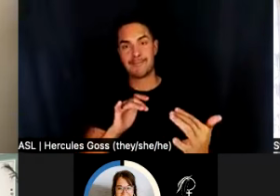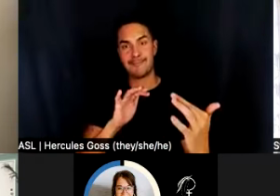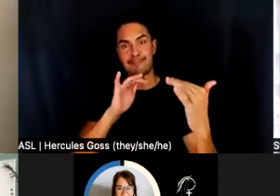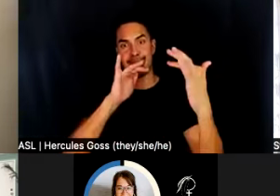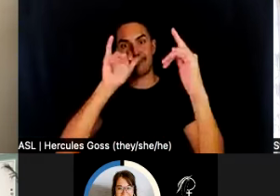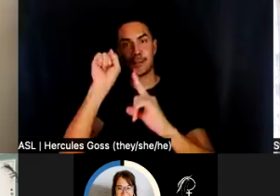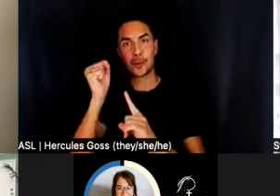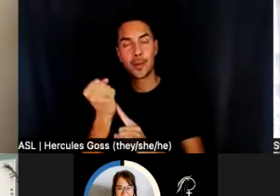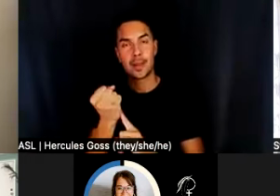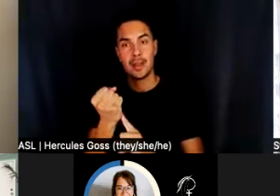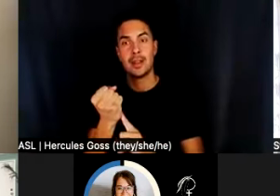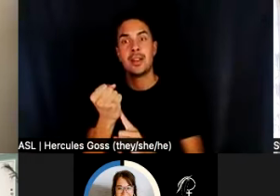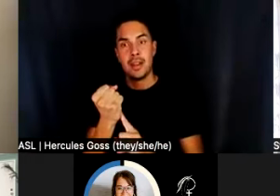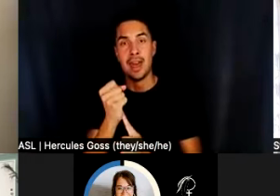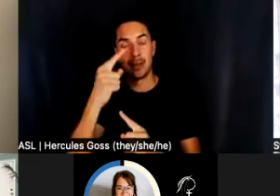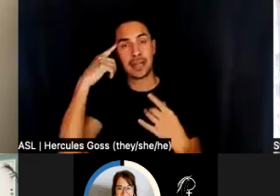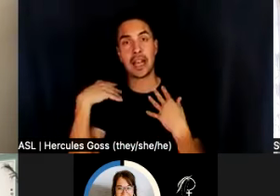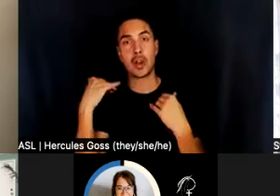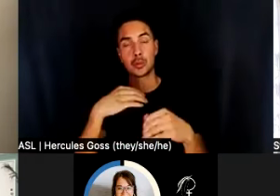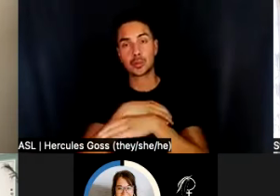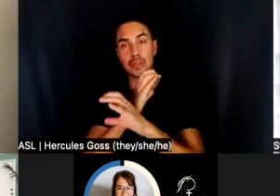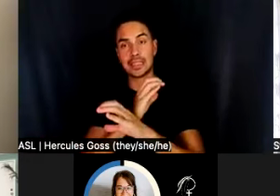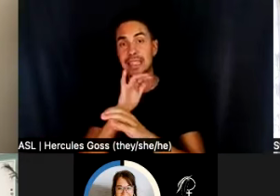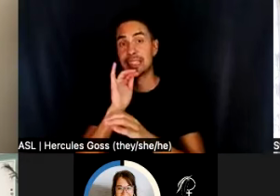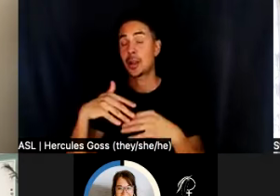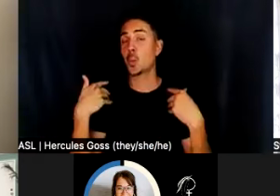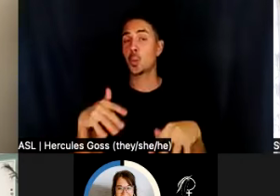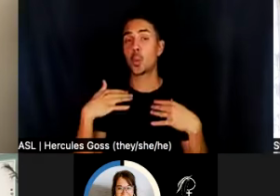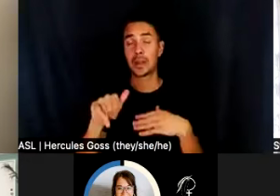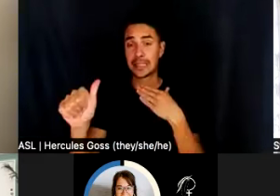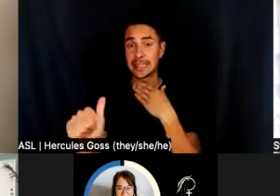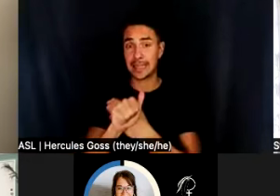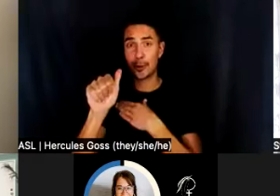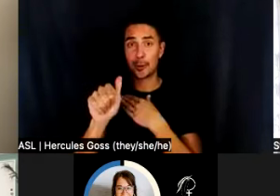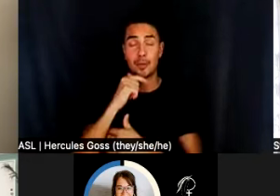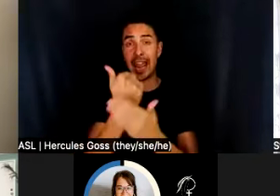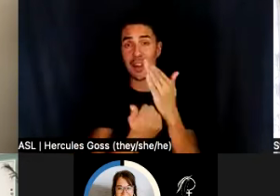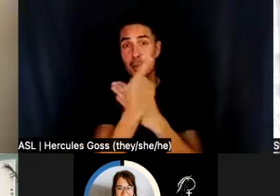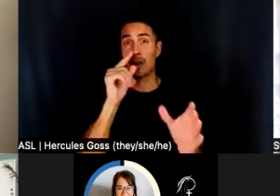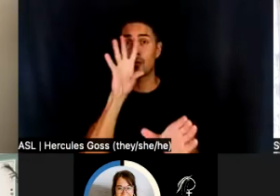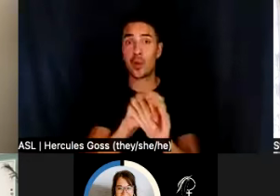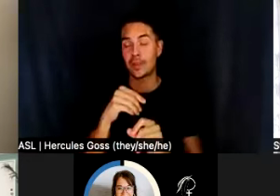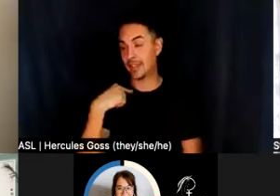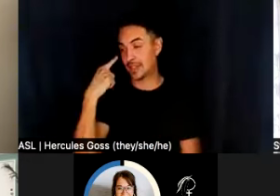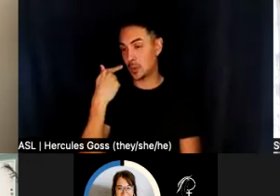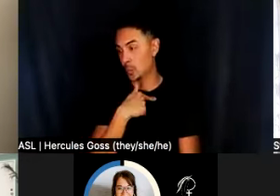when there is a mental health crisis. That can be so dangerous for everyone involved. I think we've